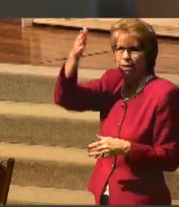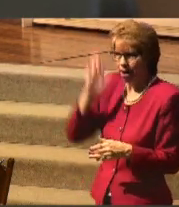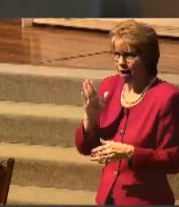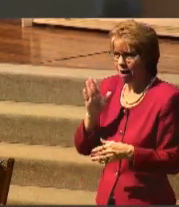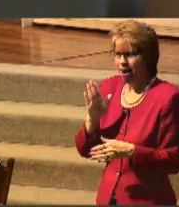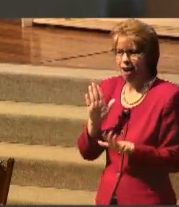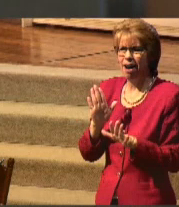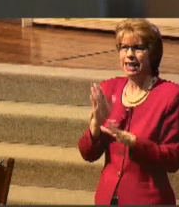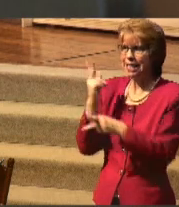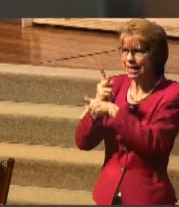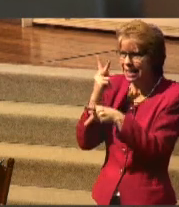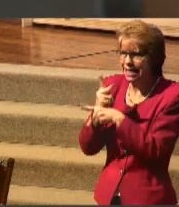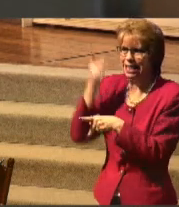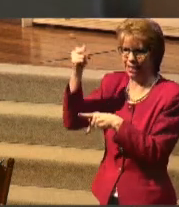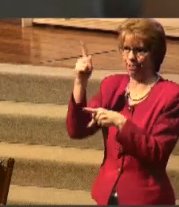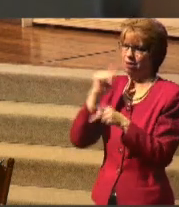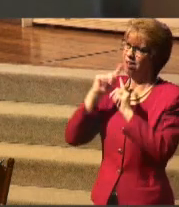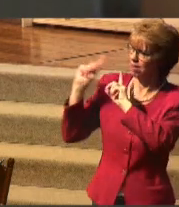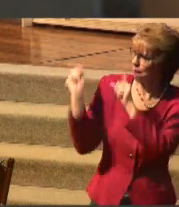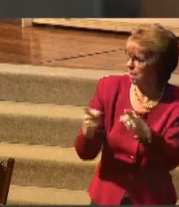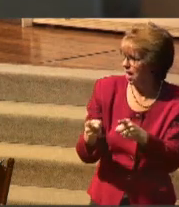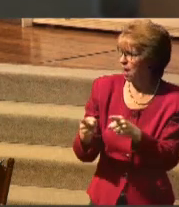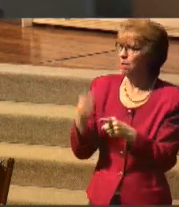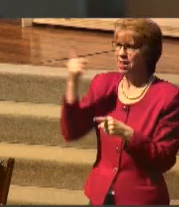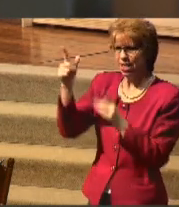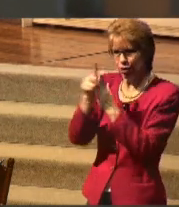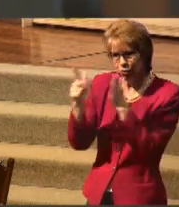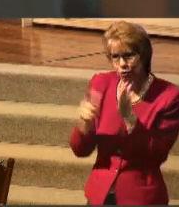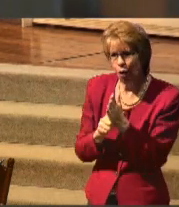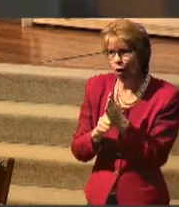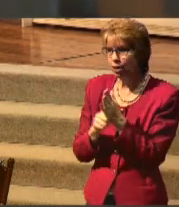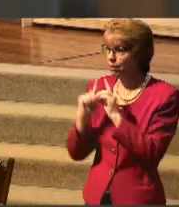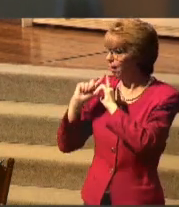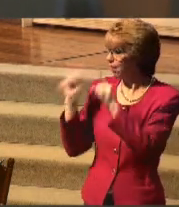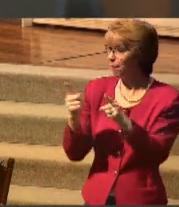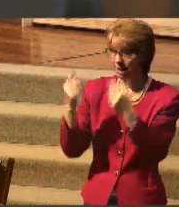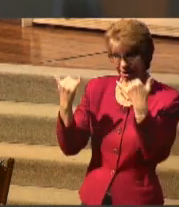and his judgments and his statutes, which I command thee this day.